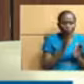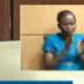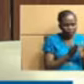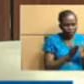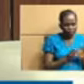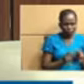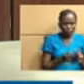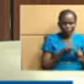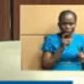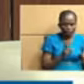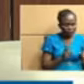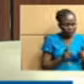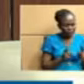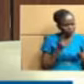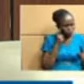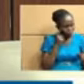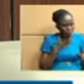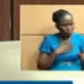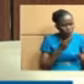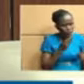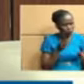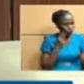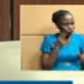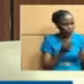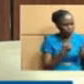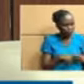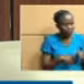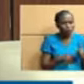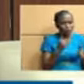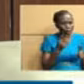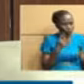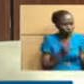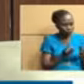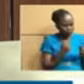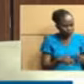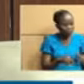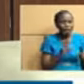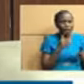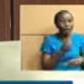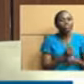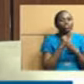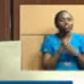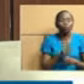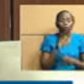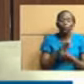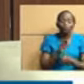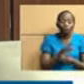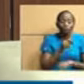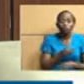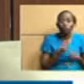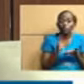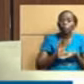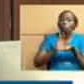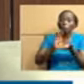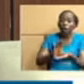every month he will sit and know my 2 million is coming or my 1 million is coming, and they budget for that. Most of them, you give them